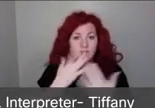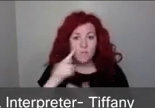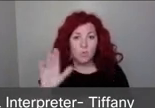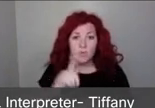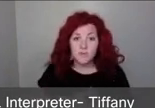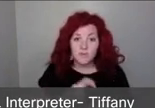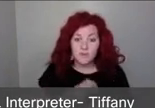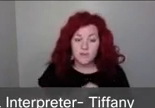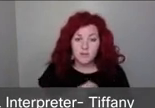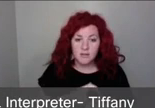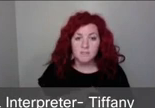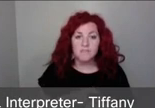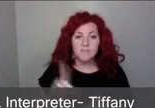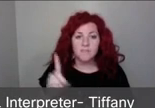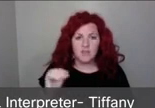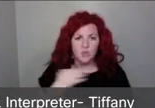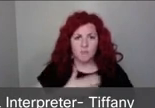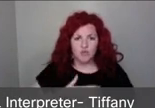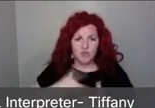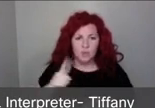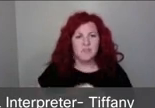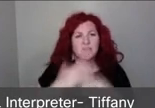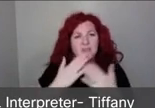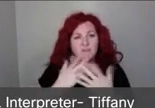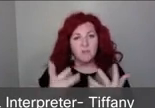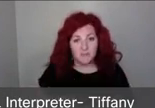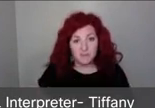and I do appreciate this time. Thank you very much.